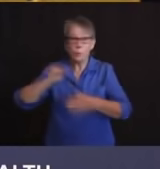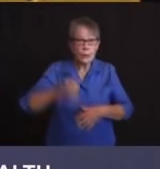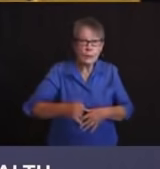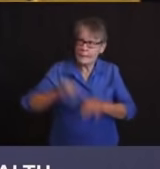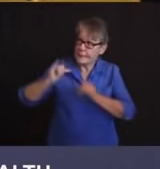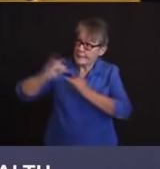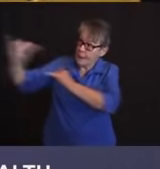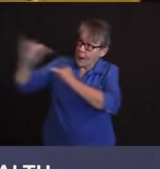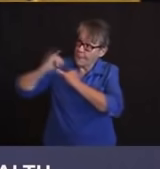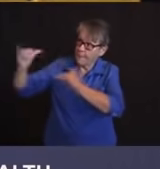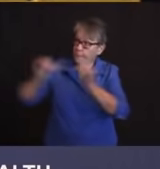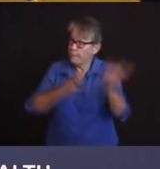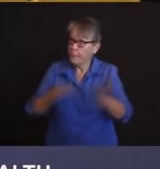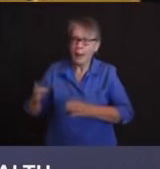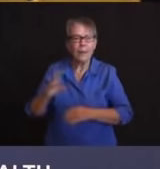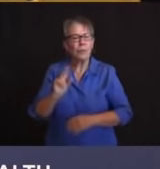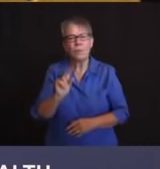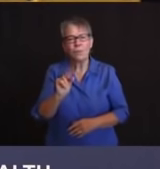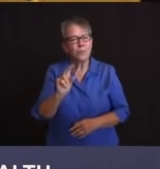Carly.